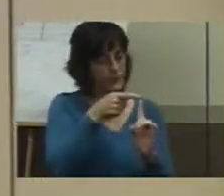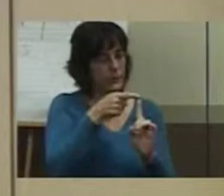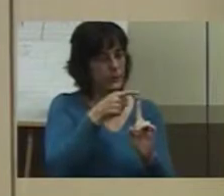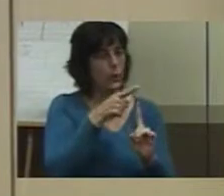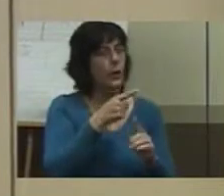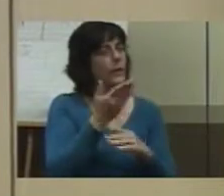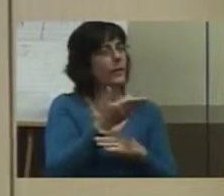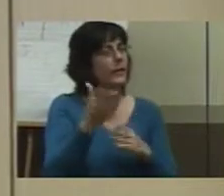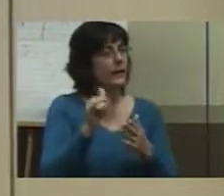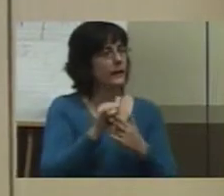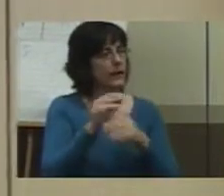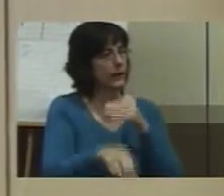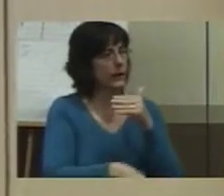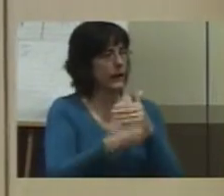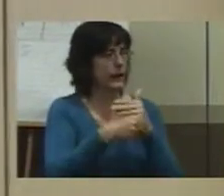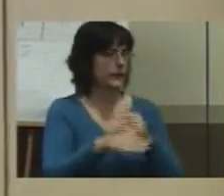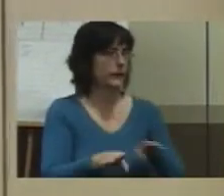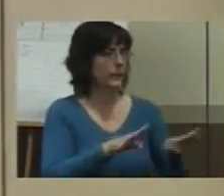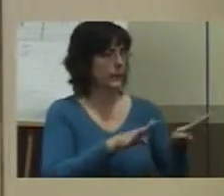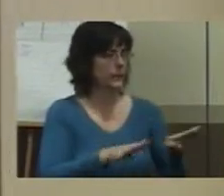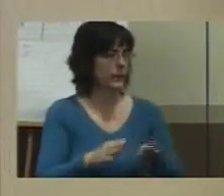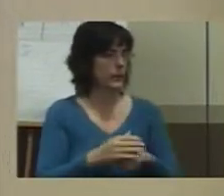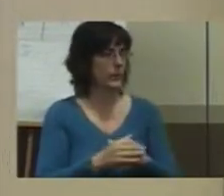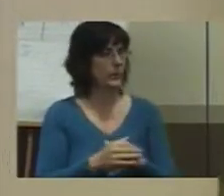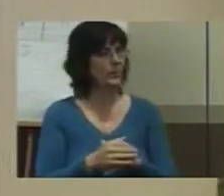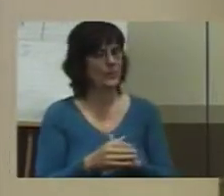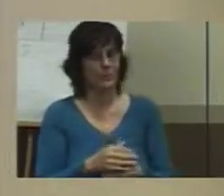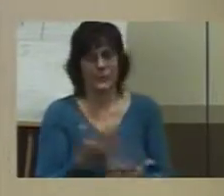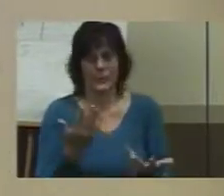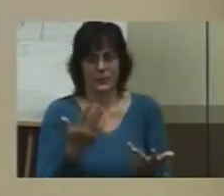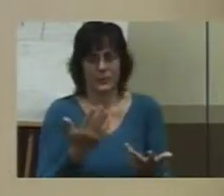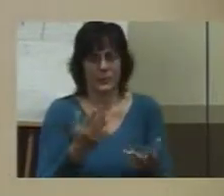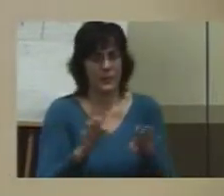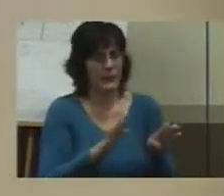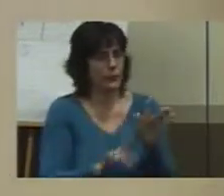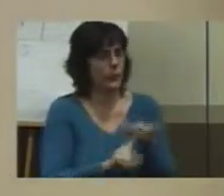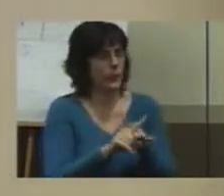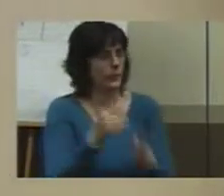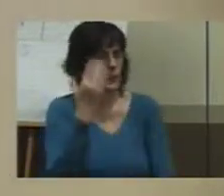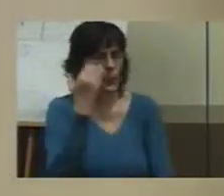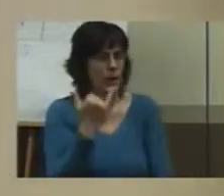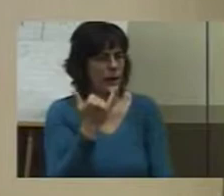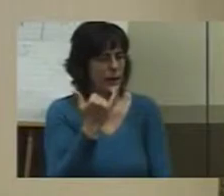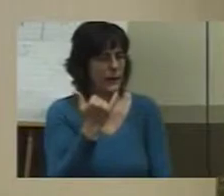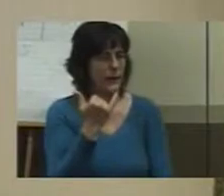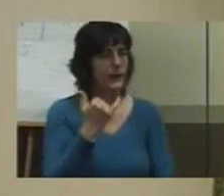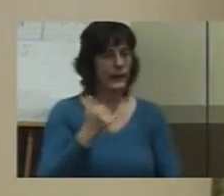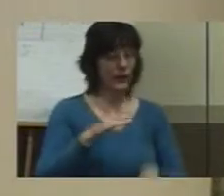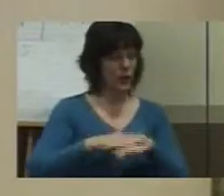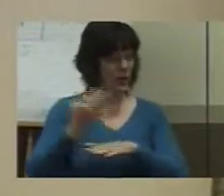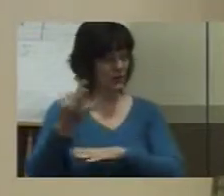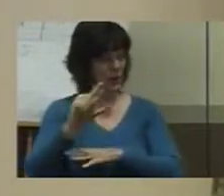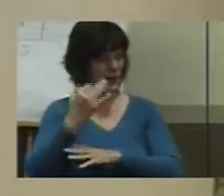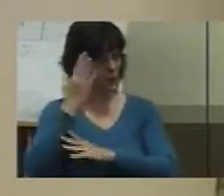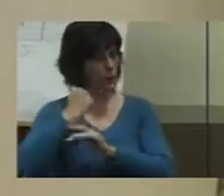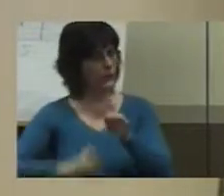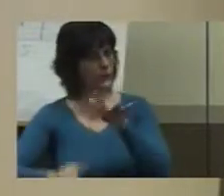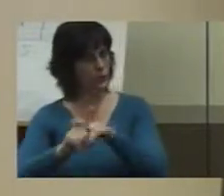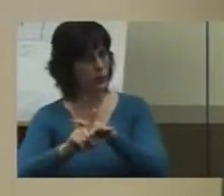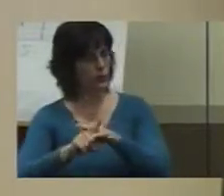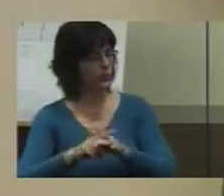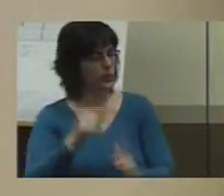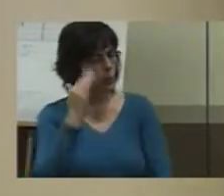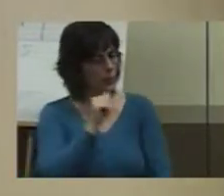are the things that are contributing to that behavior. What's making that behavior show up? And why is it showing up on Friday instead of